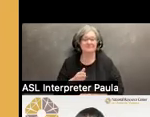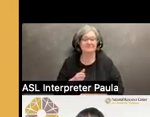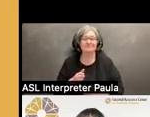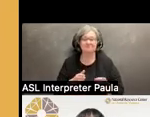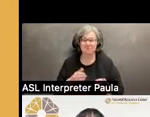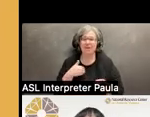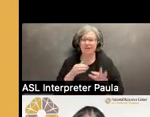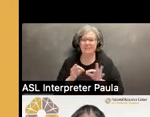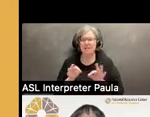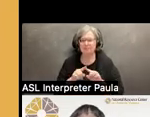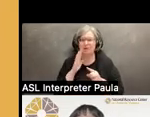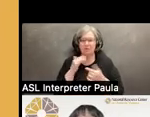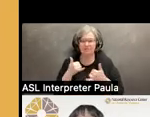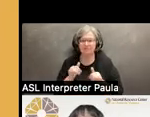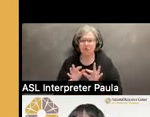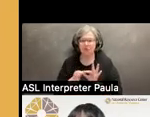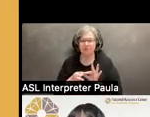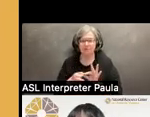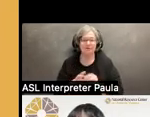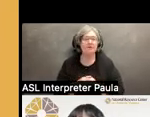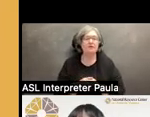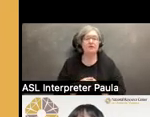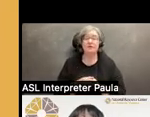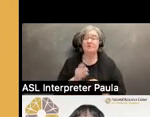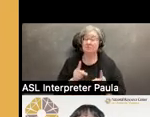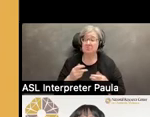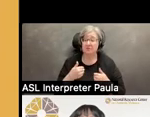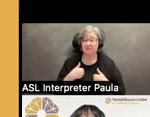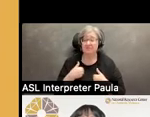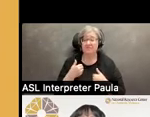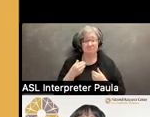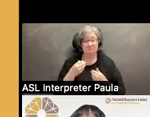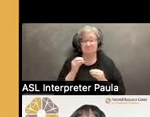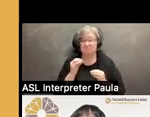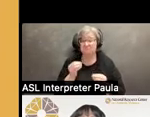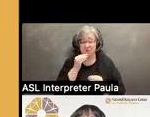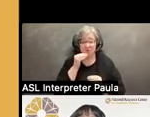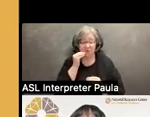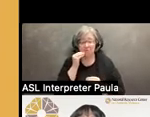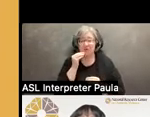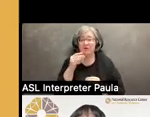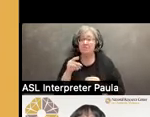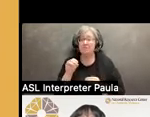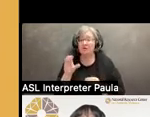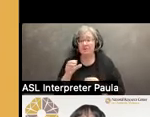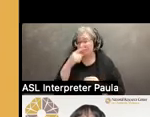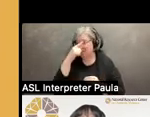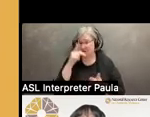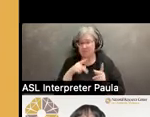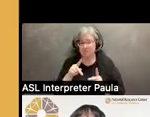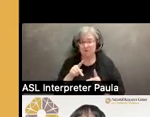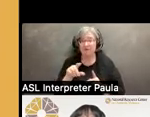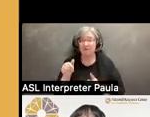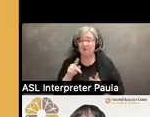Homelessness is an issue that far too many people face. People of color, specifically Black people, other persons of color, and Indigenous